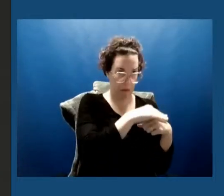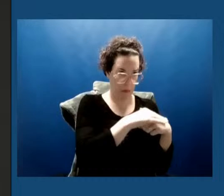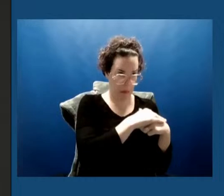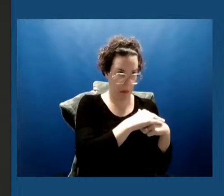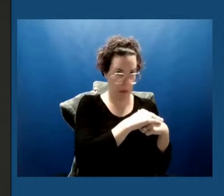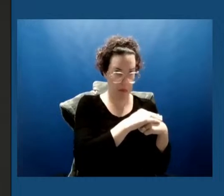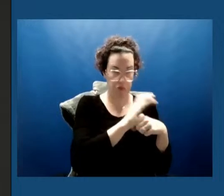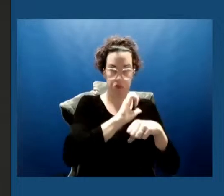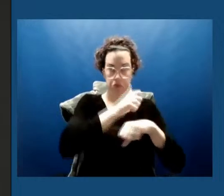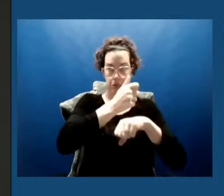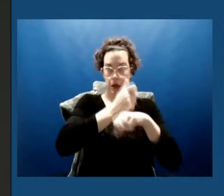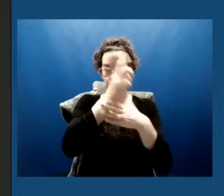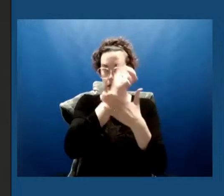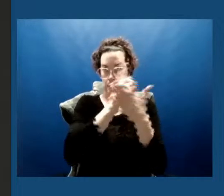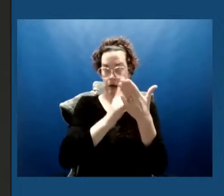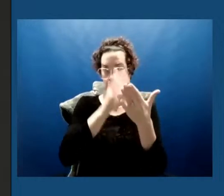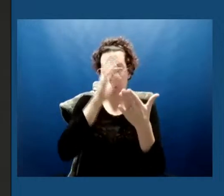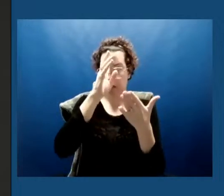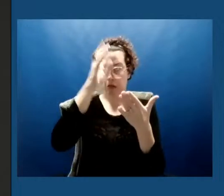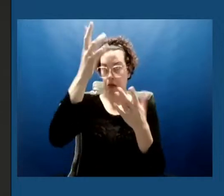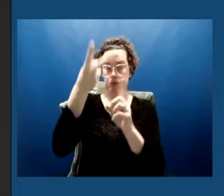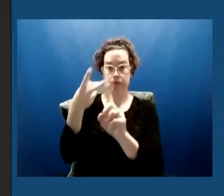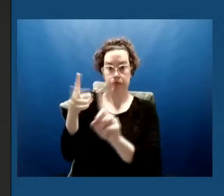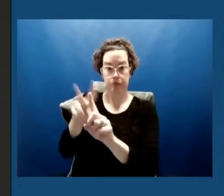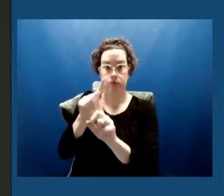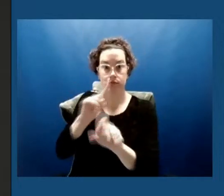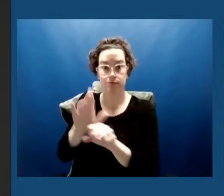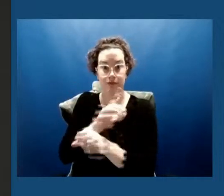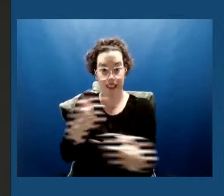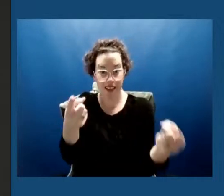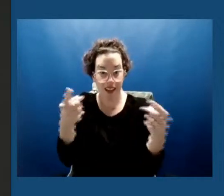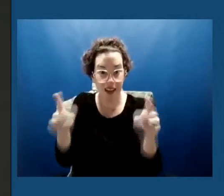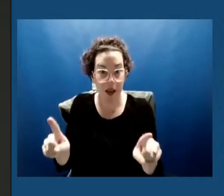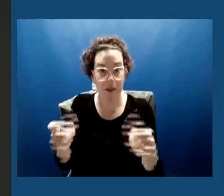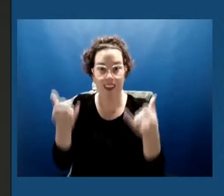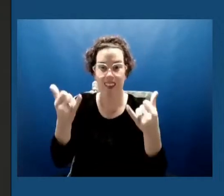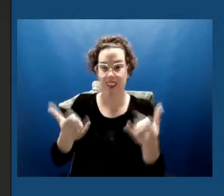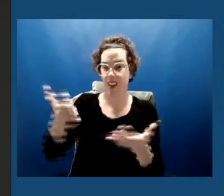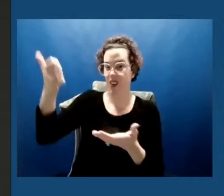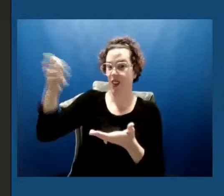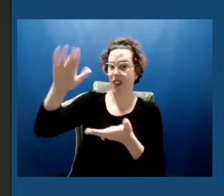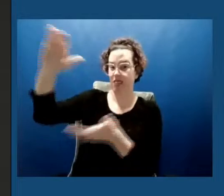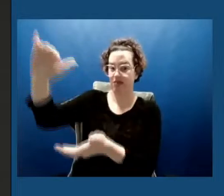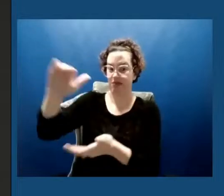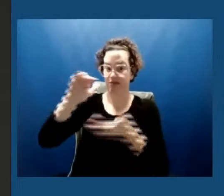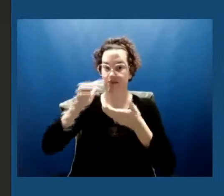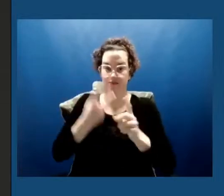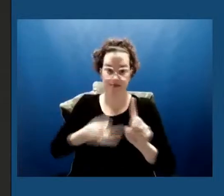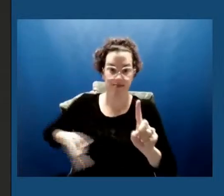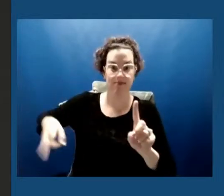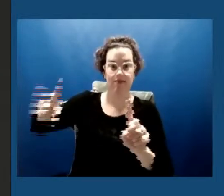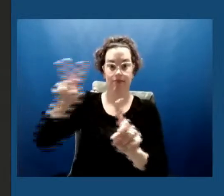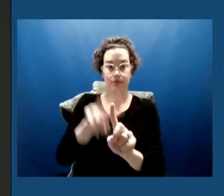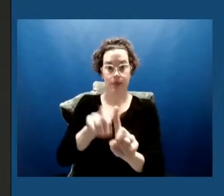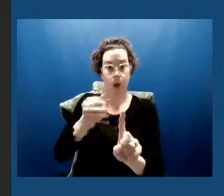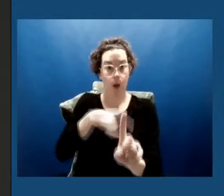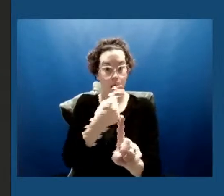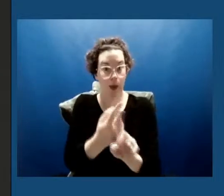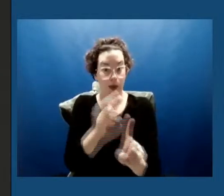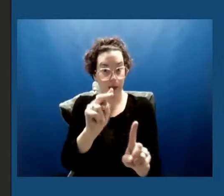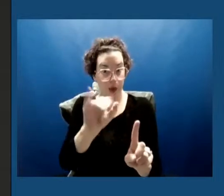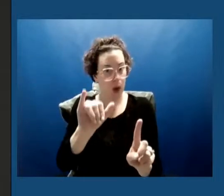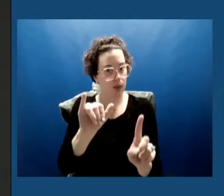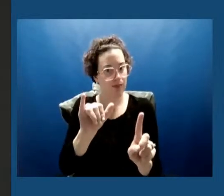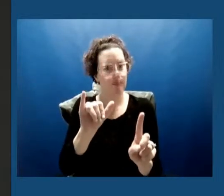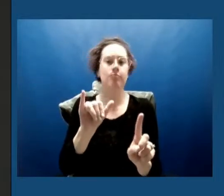design, make it real, and now getting a grant to bring it not only to New York, the